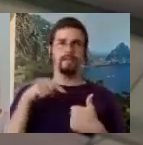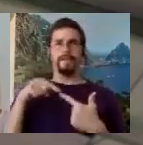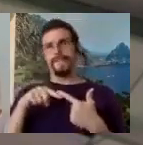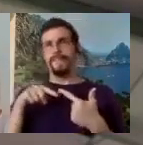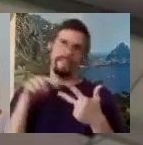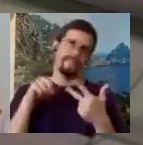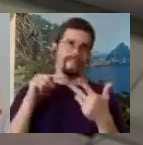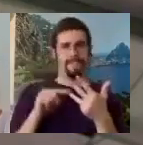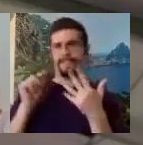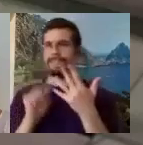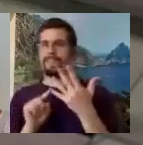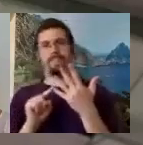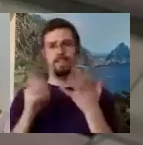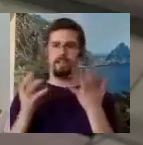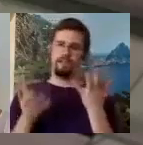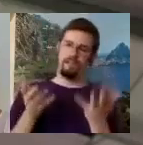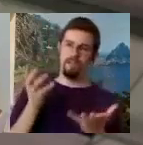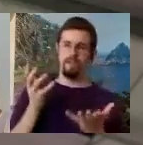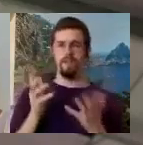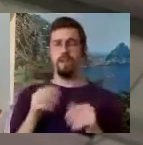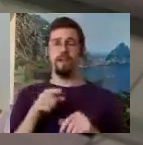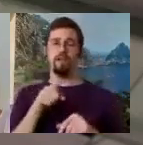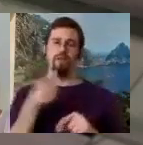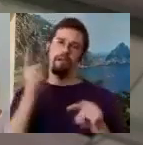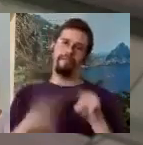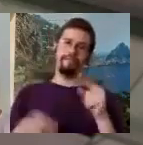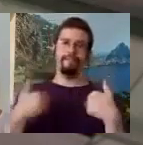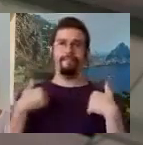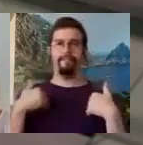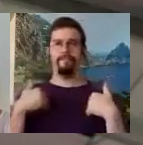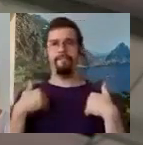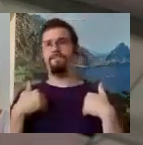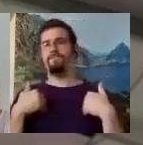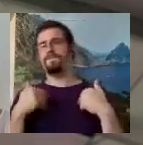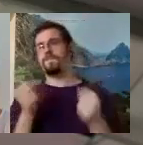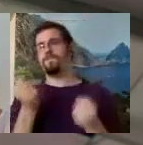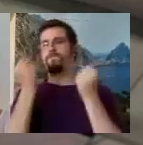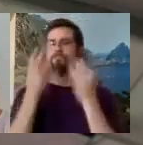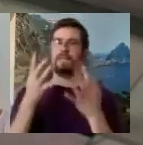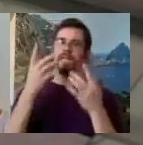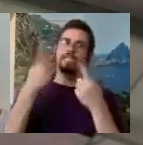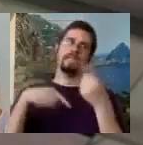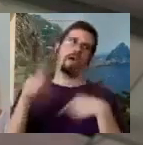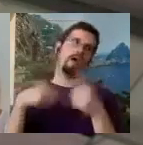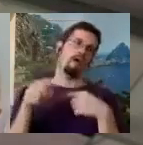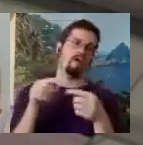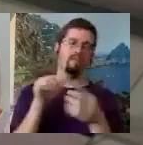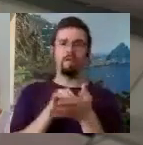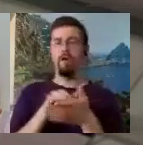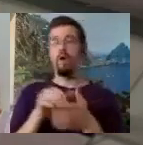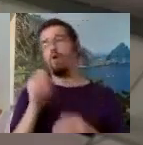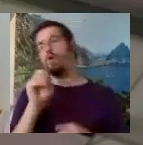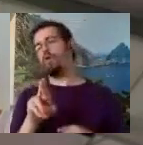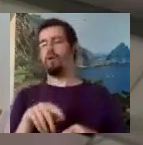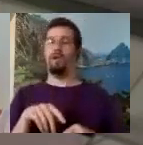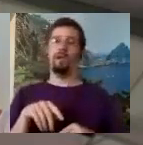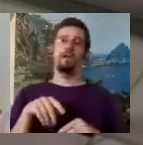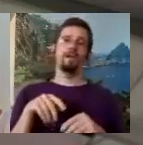answer, Elena. That was a very thoughtful answer, and it is a complicated subject because software always